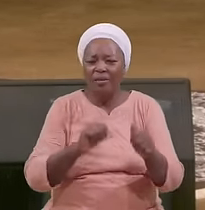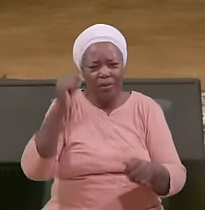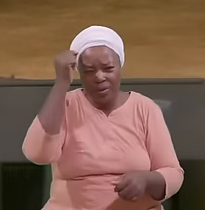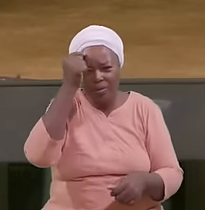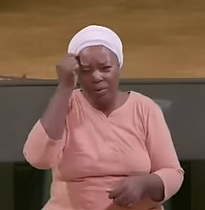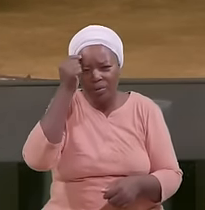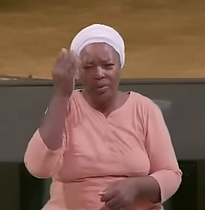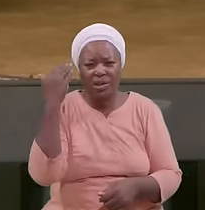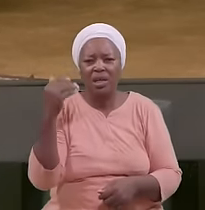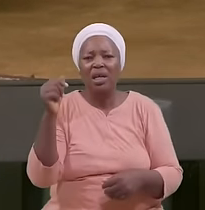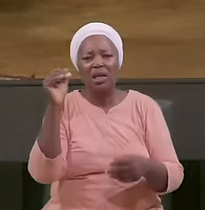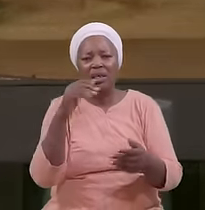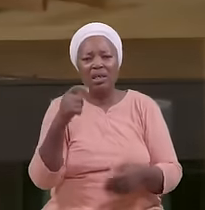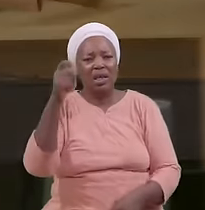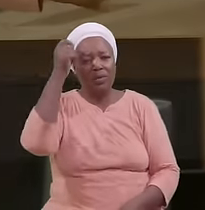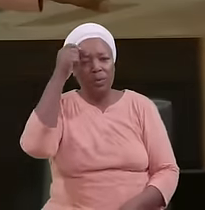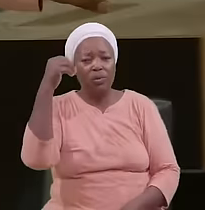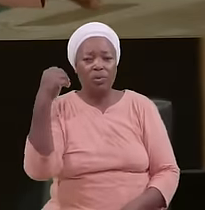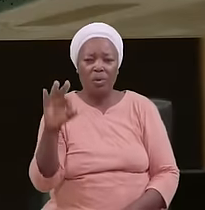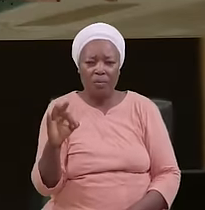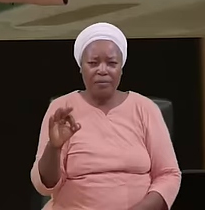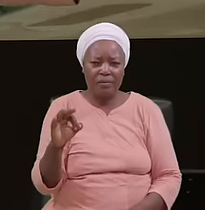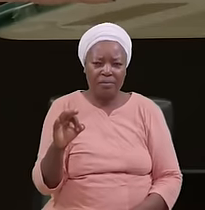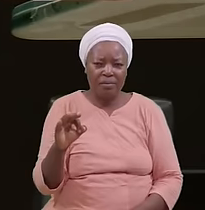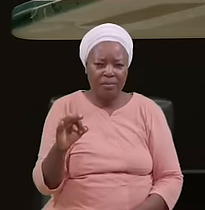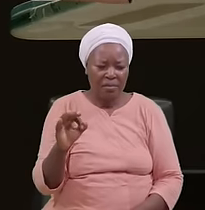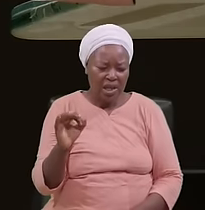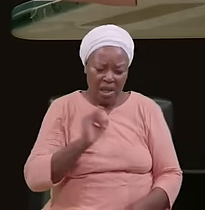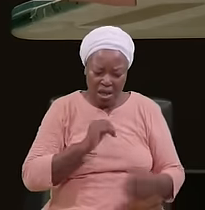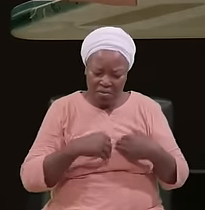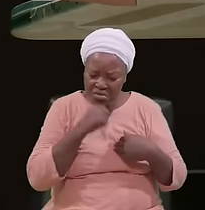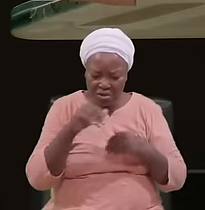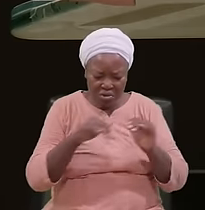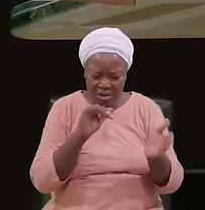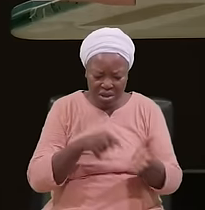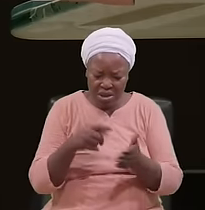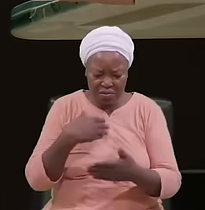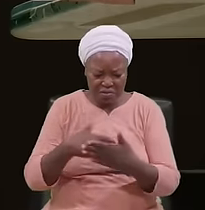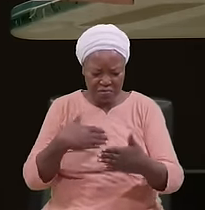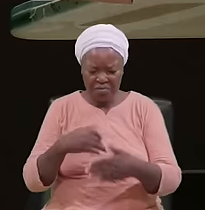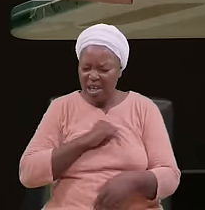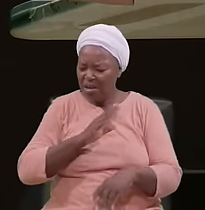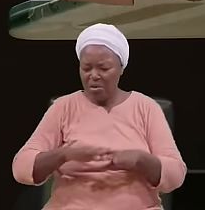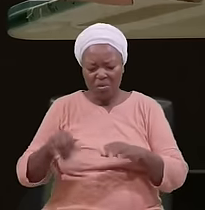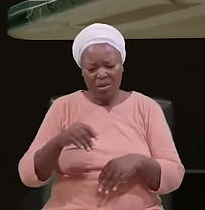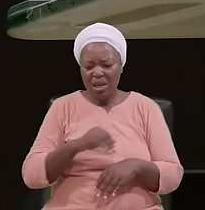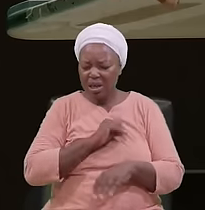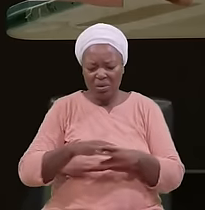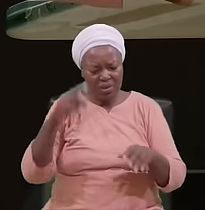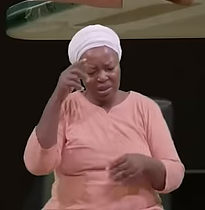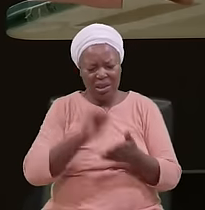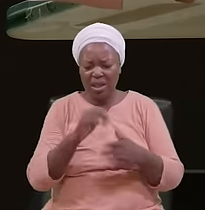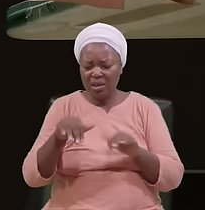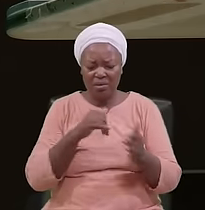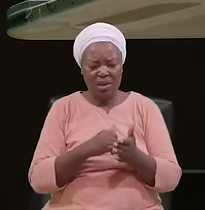every thought, the thought of, I've not done that before, I don't think I can do that, pull down that